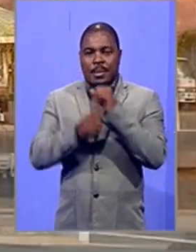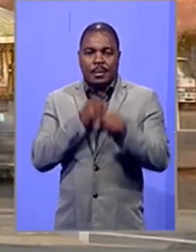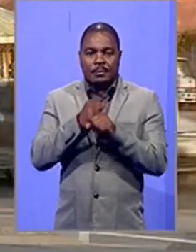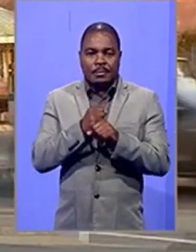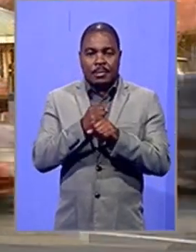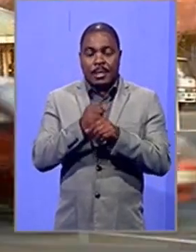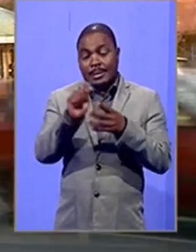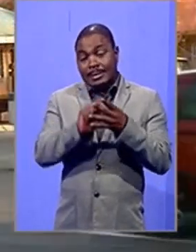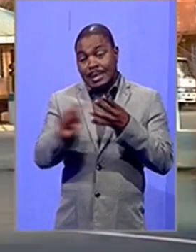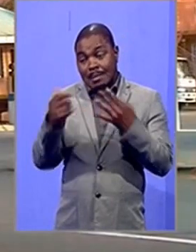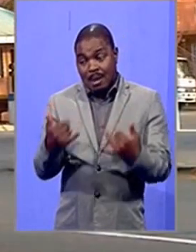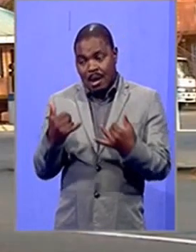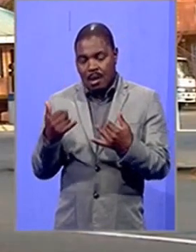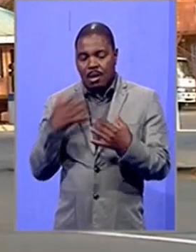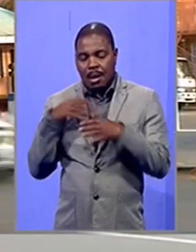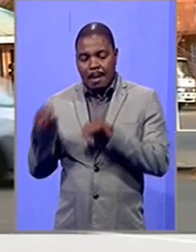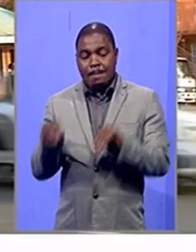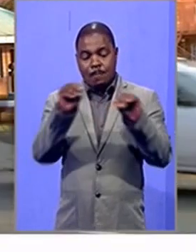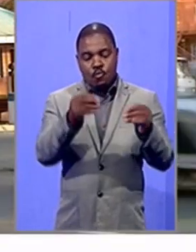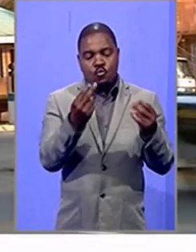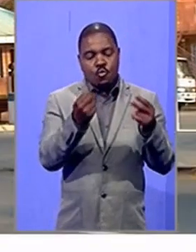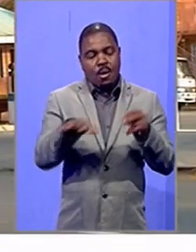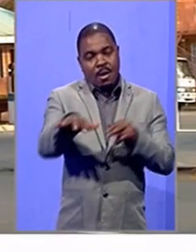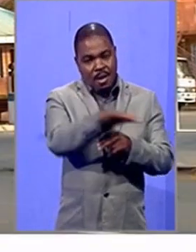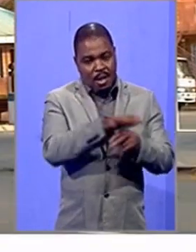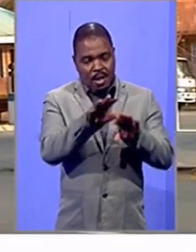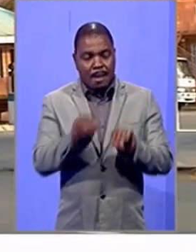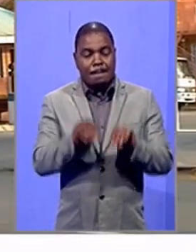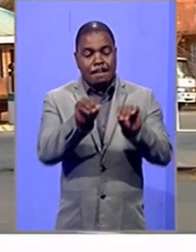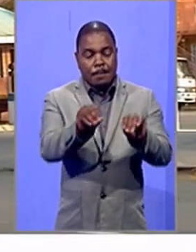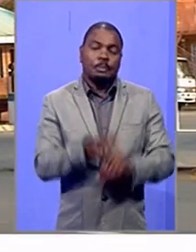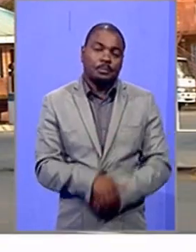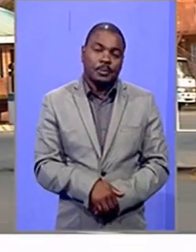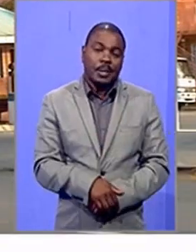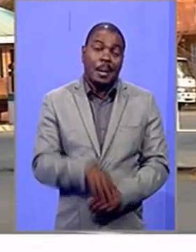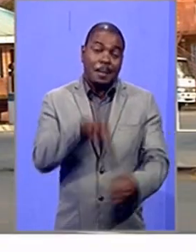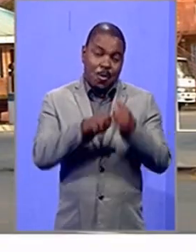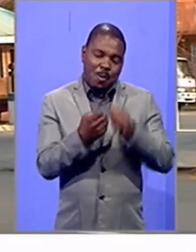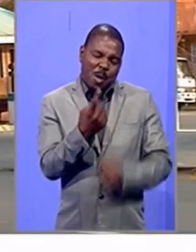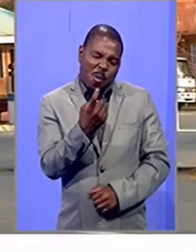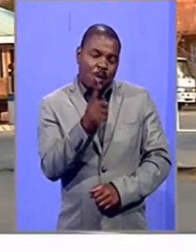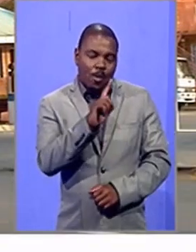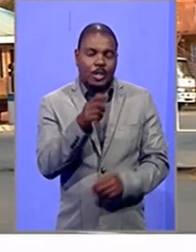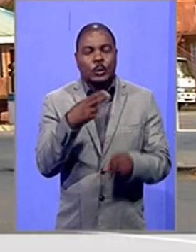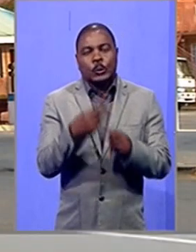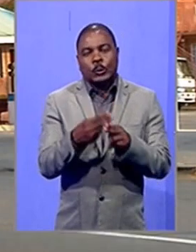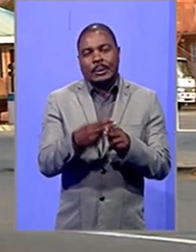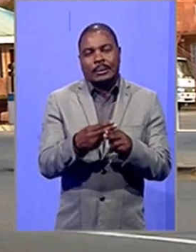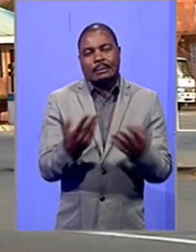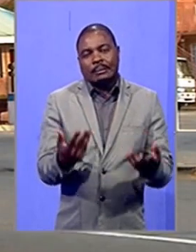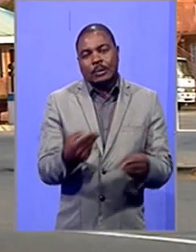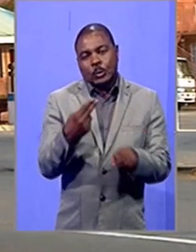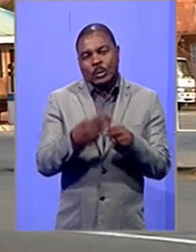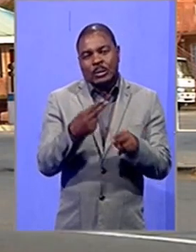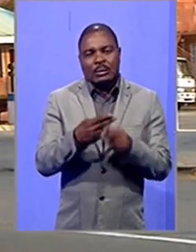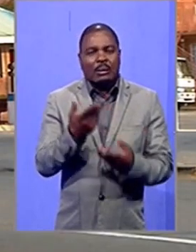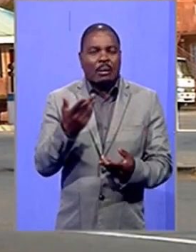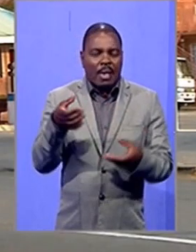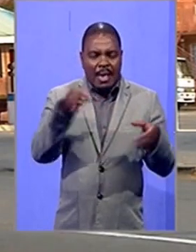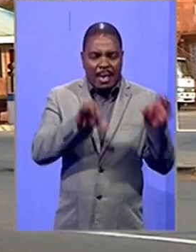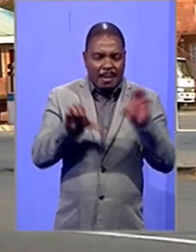e re ba iša on a new site. Bothata fela ke di-toilet tše ne re di berekišetša